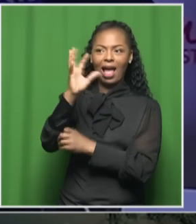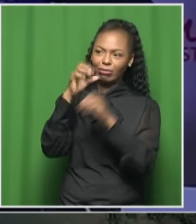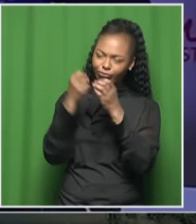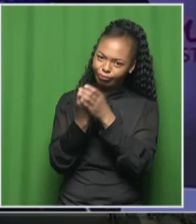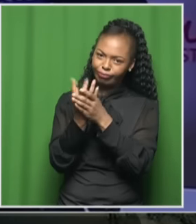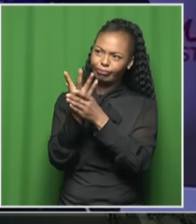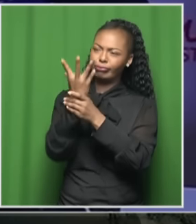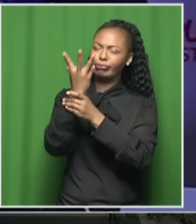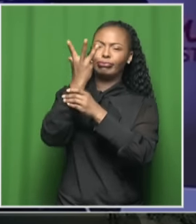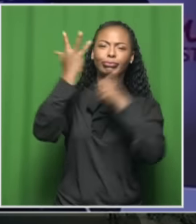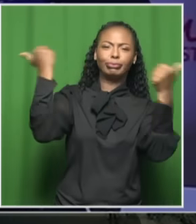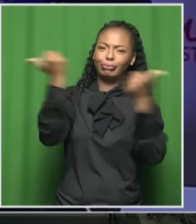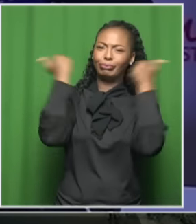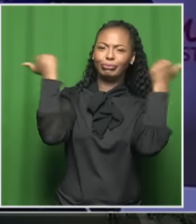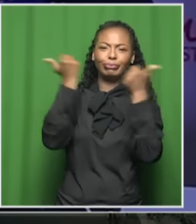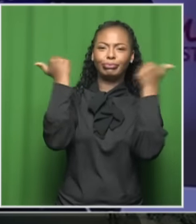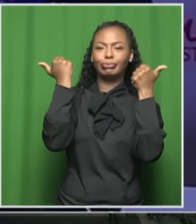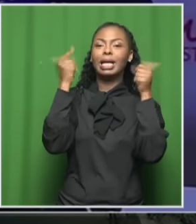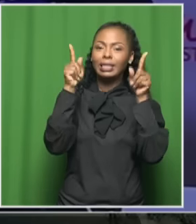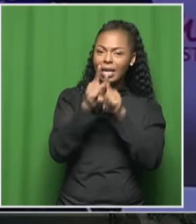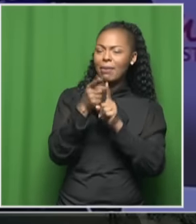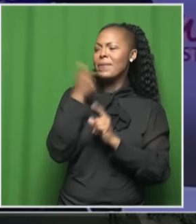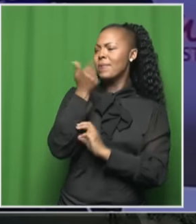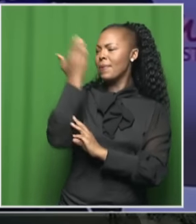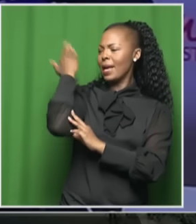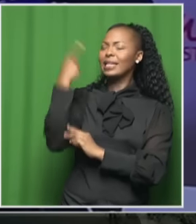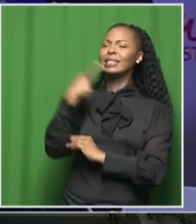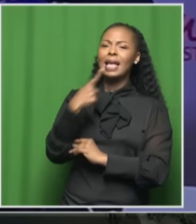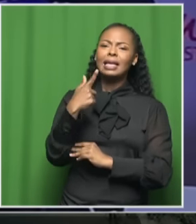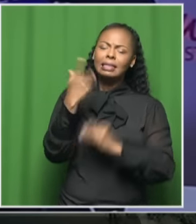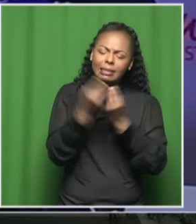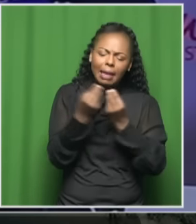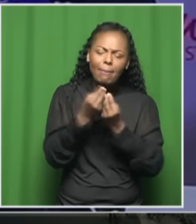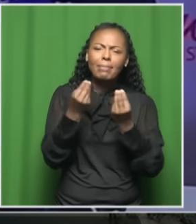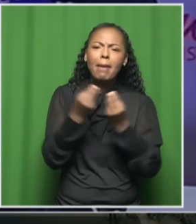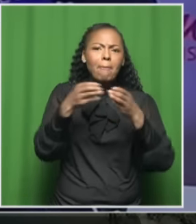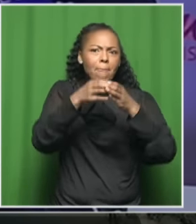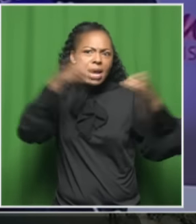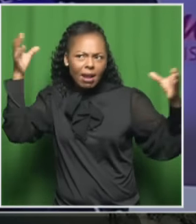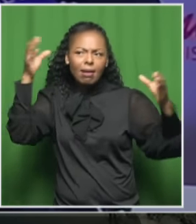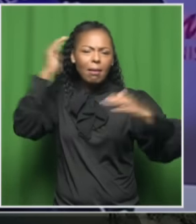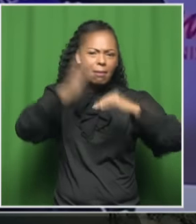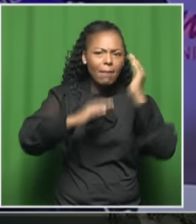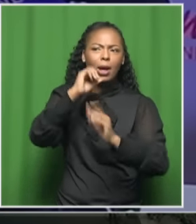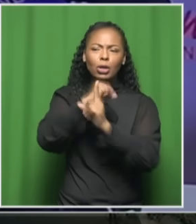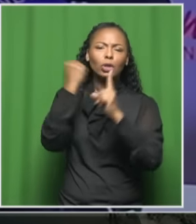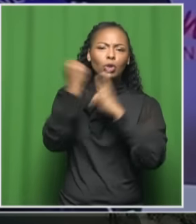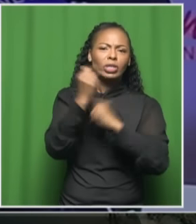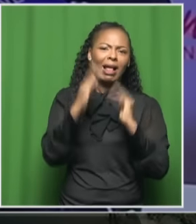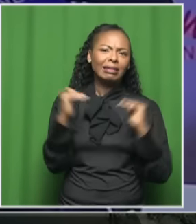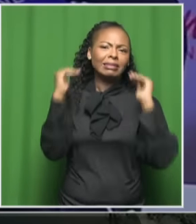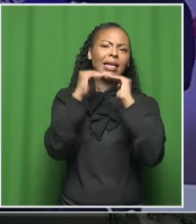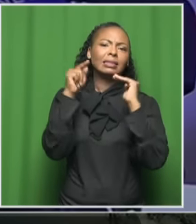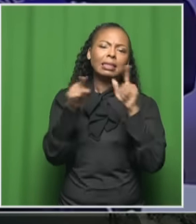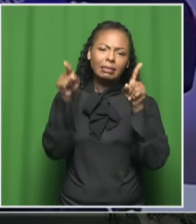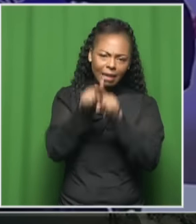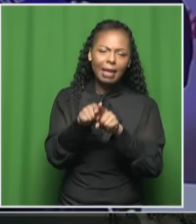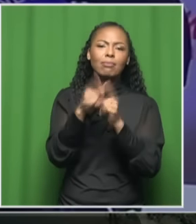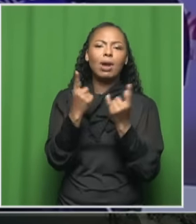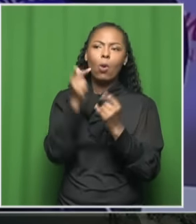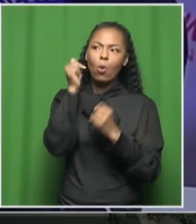days, he spoke about, we got to do something bigger. We got to make sure that we extend our social justice, you know,